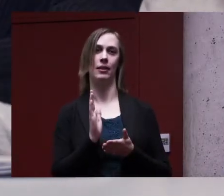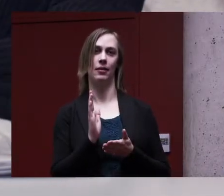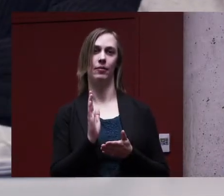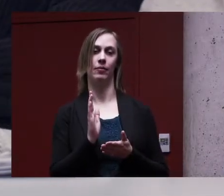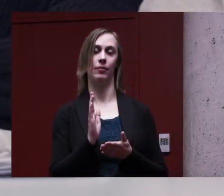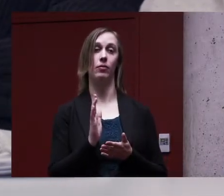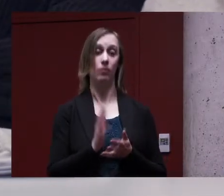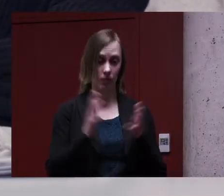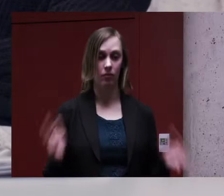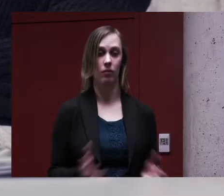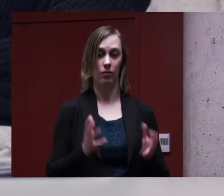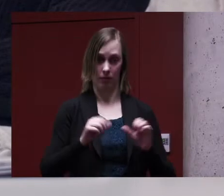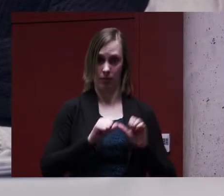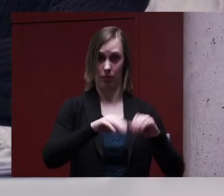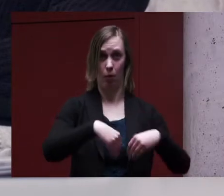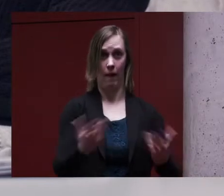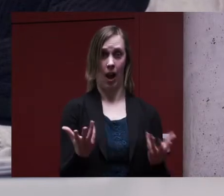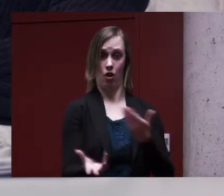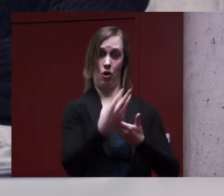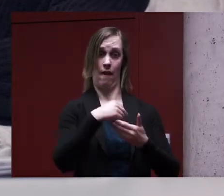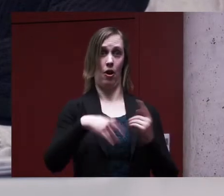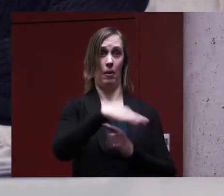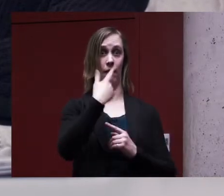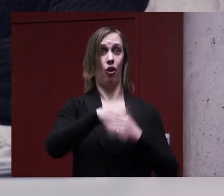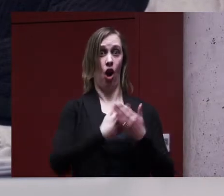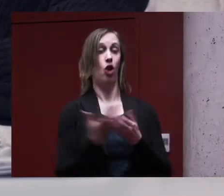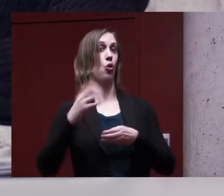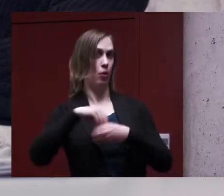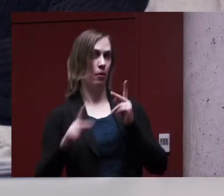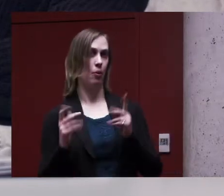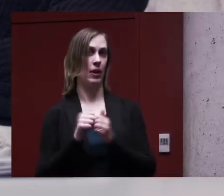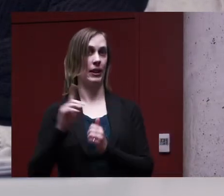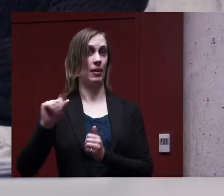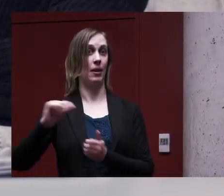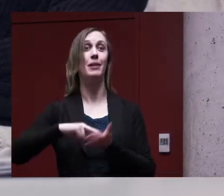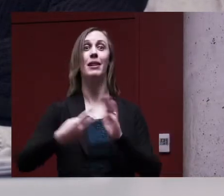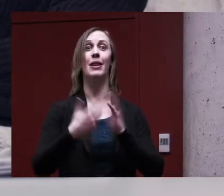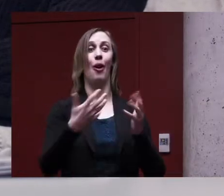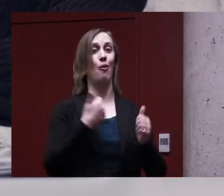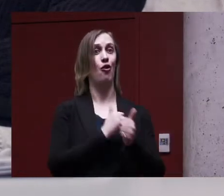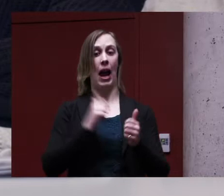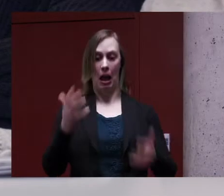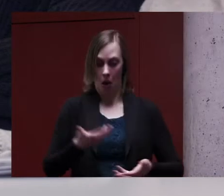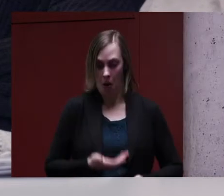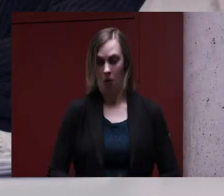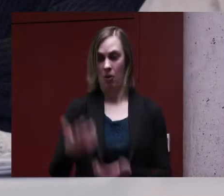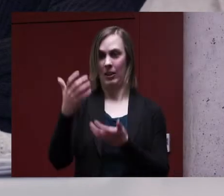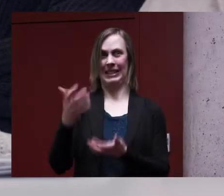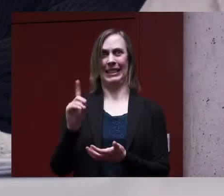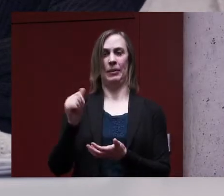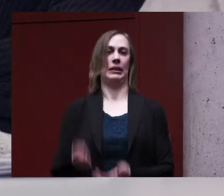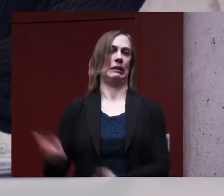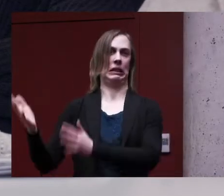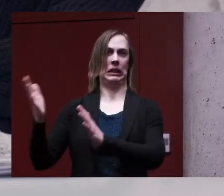enabling, and inclusive environments for all, including persons with disabilities, it aims to prevent abandonment and segregation and to enable the